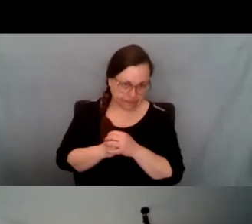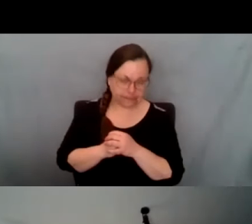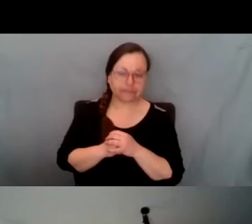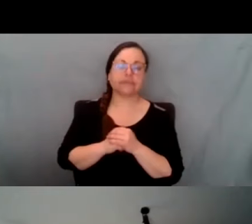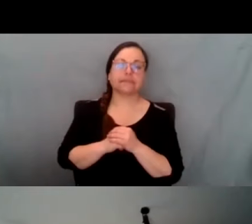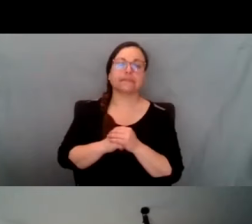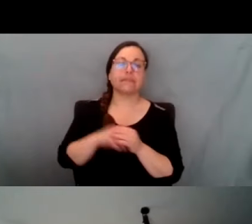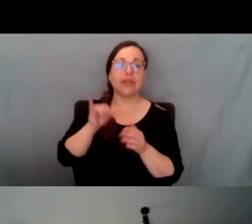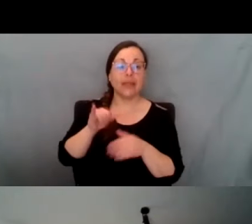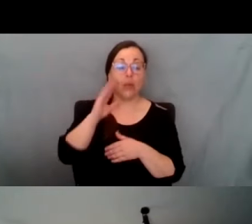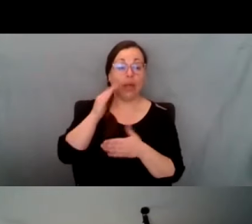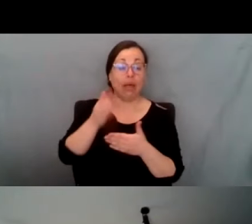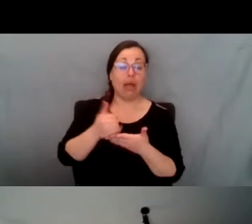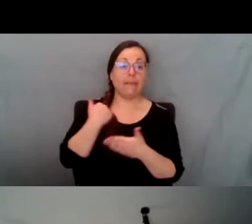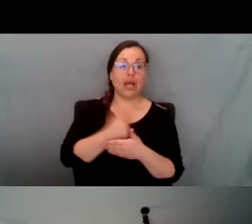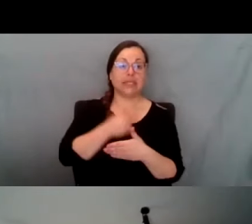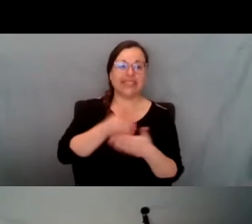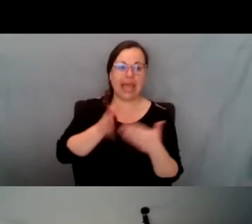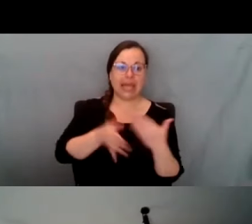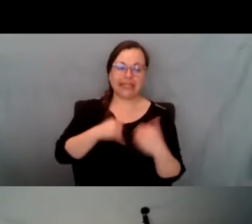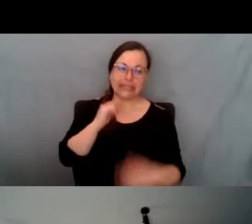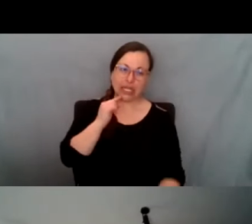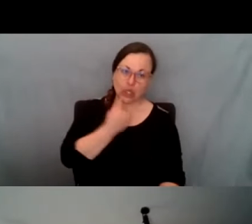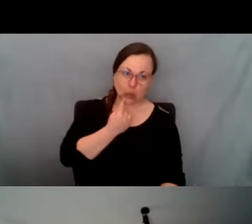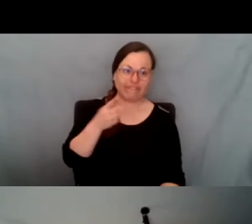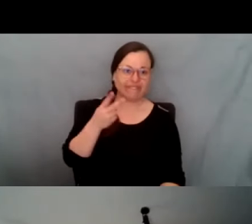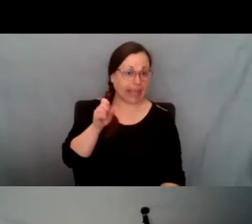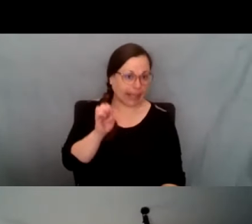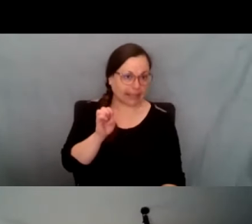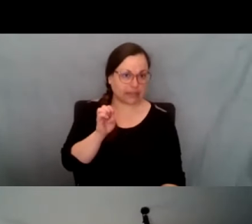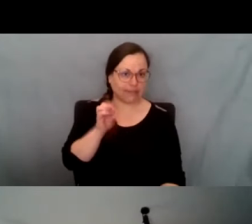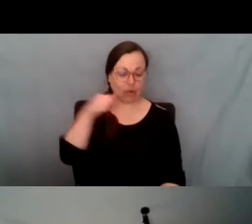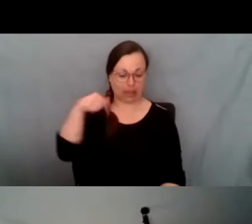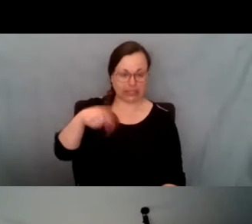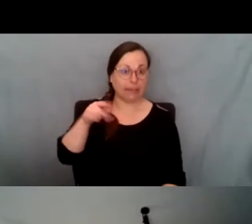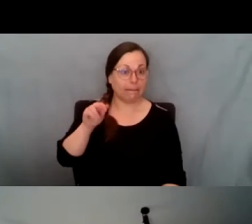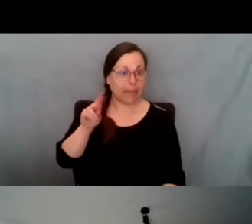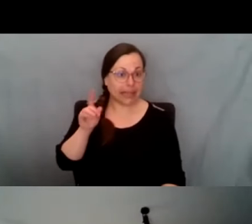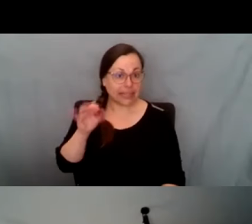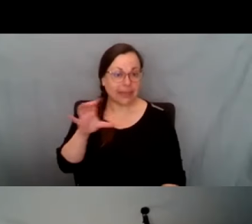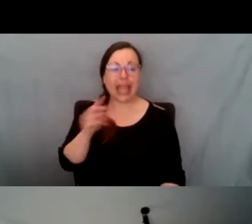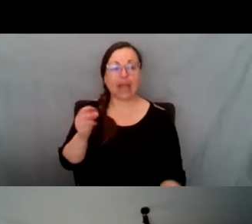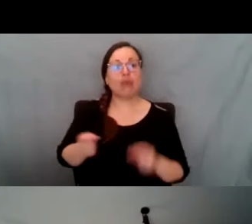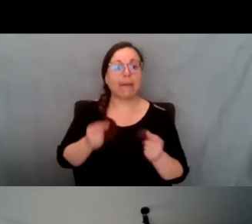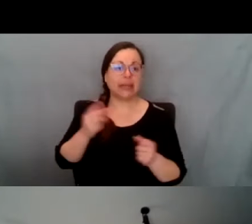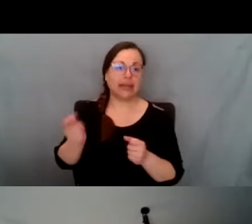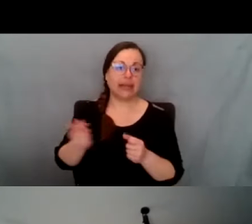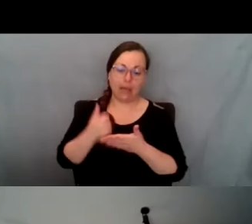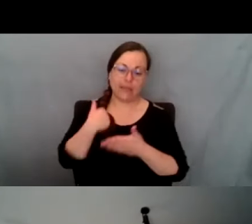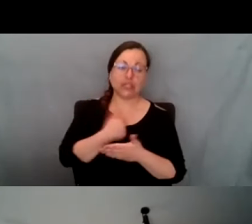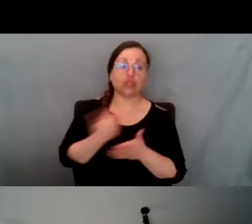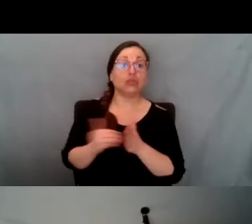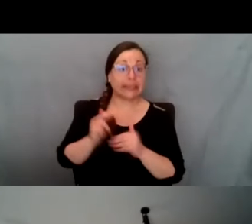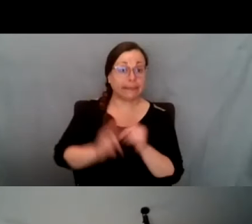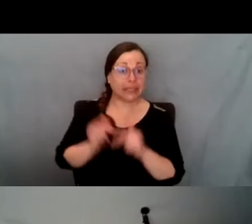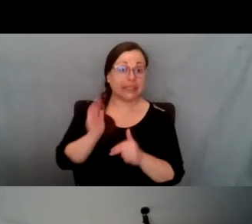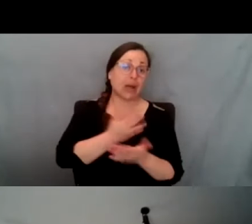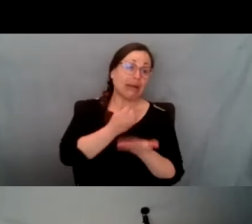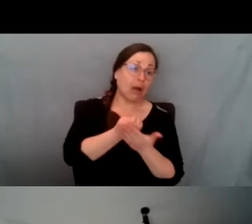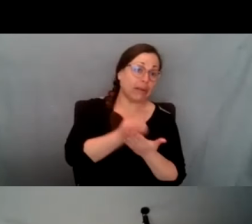acute phase of the pandemic, and then very rapidly, hopefully, help us to rebuild our economies and our